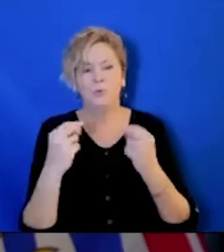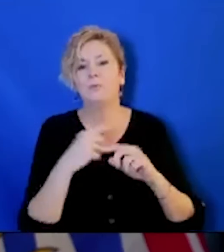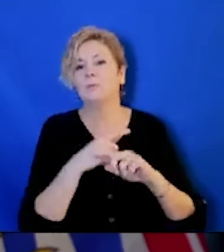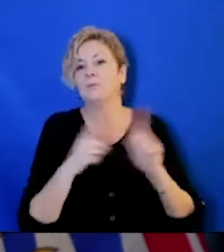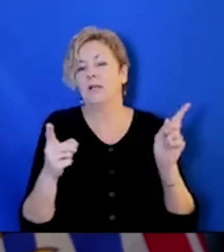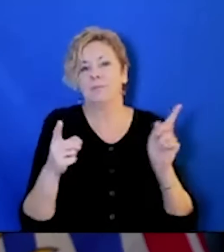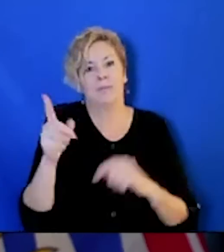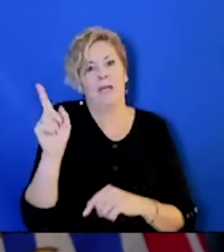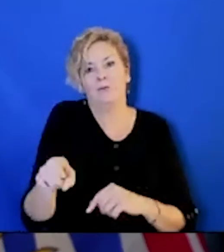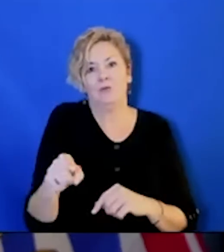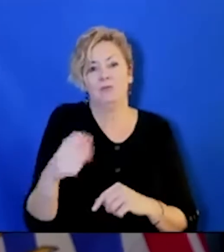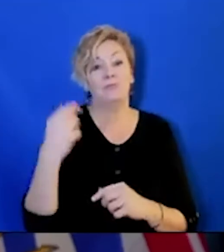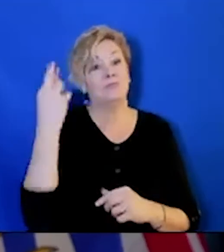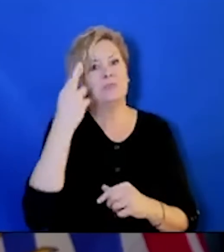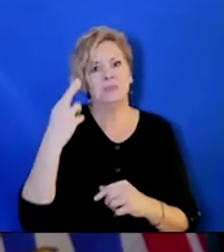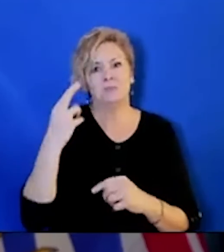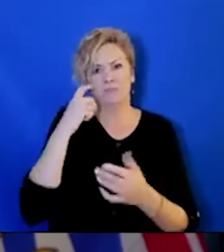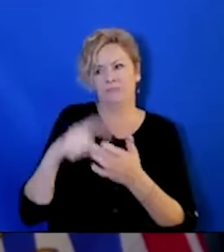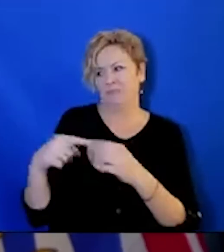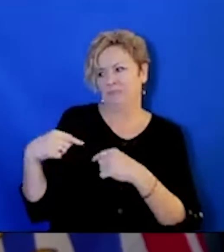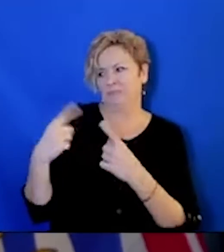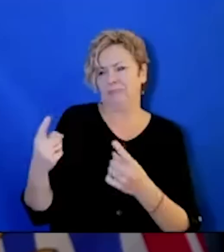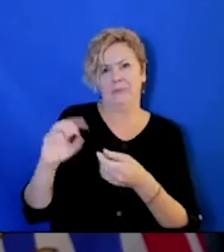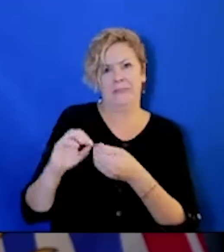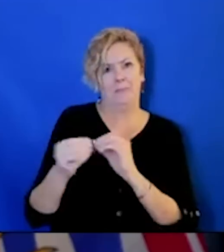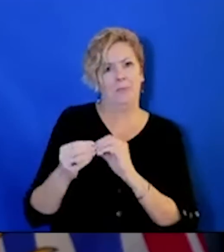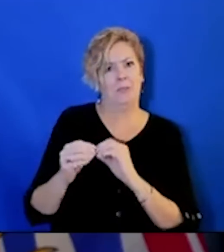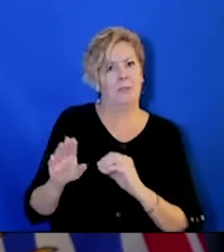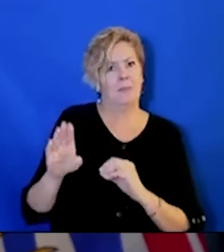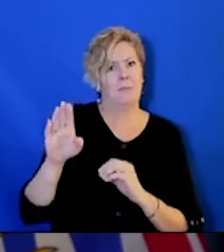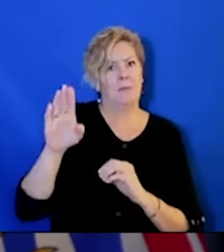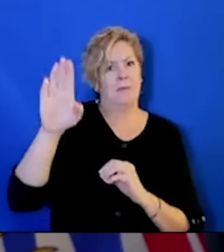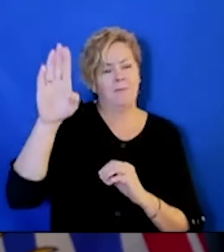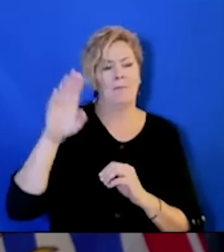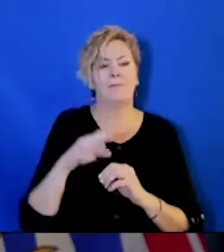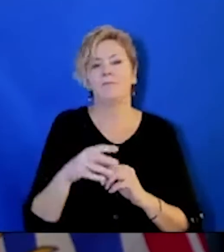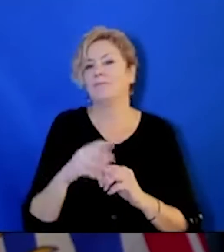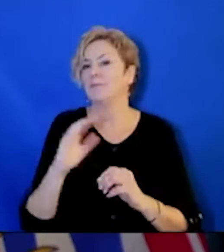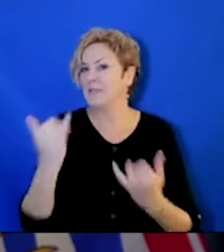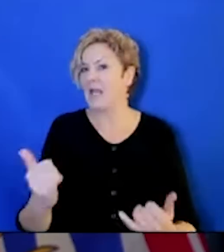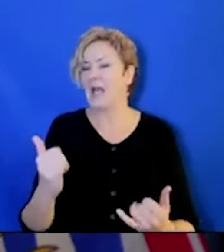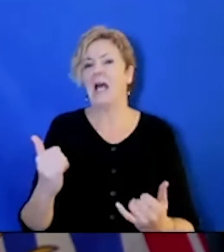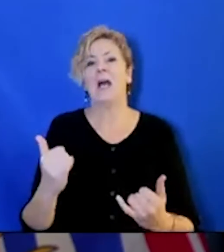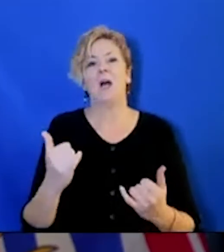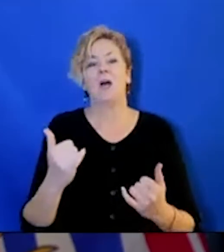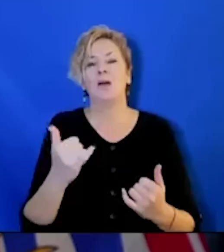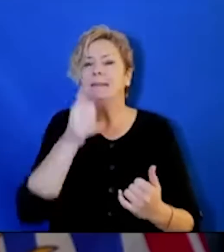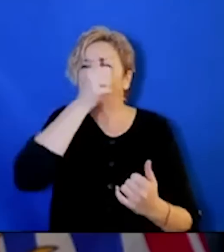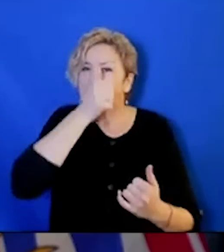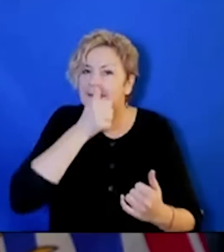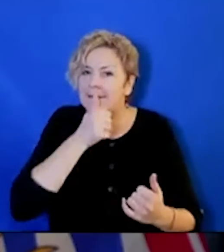in our COVID-19 response is about putting the brakes on the virus, breaking those chains of transmission. It